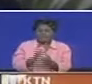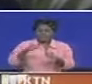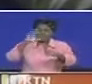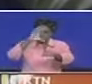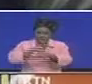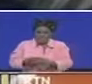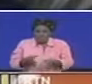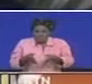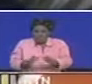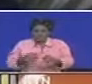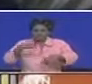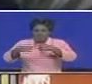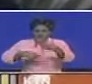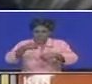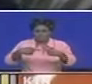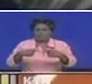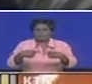to continue to